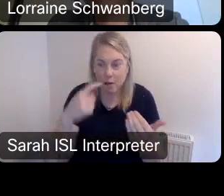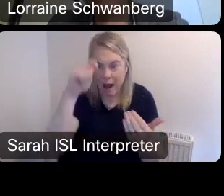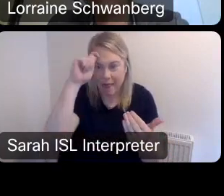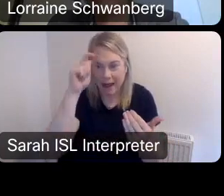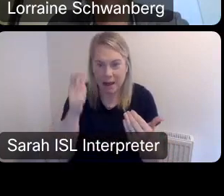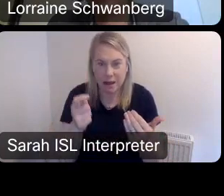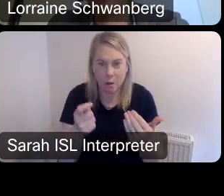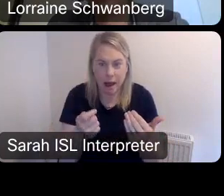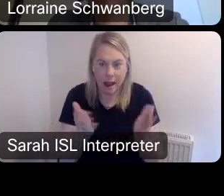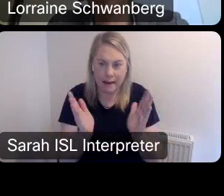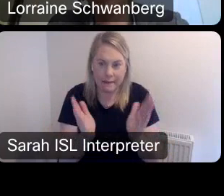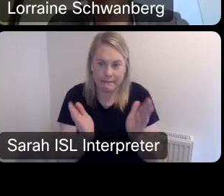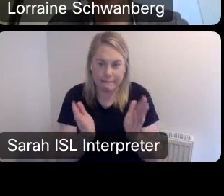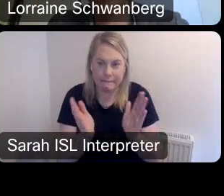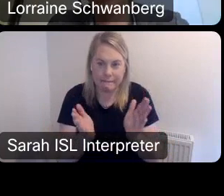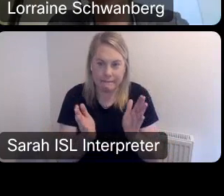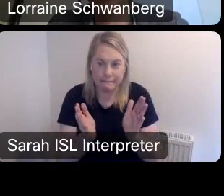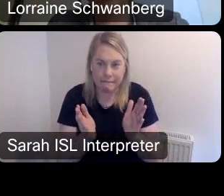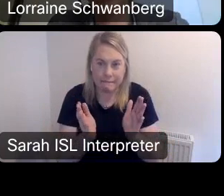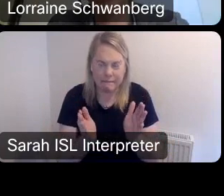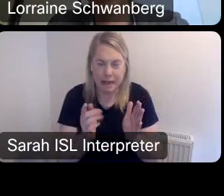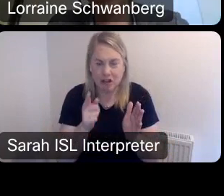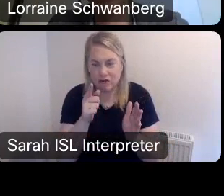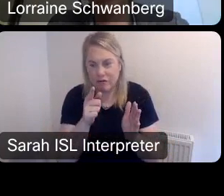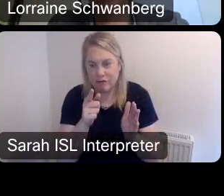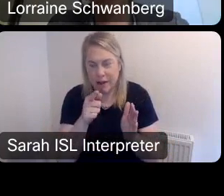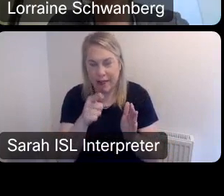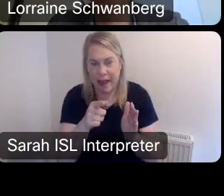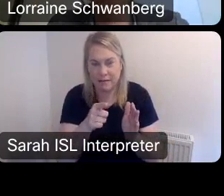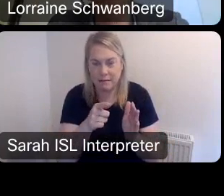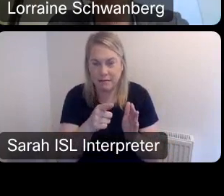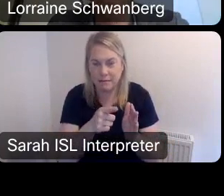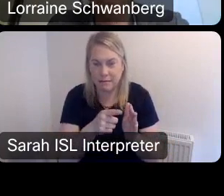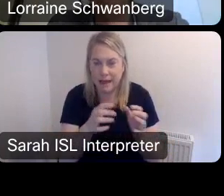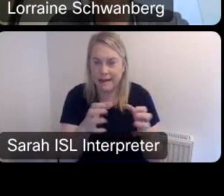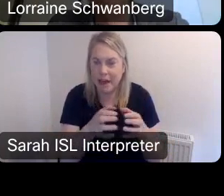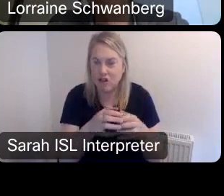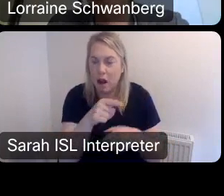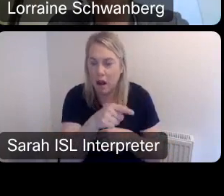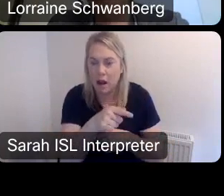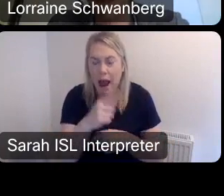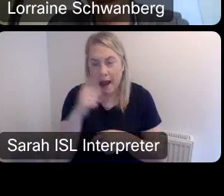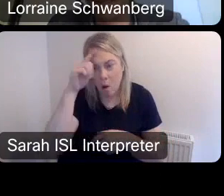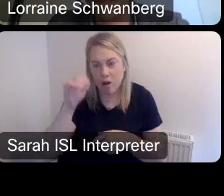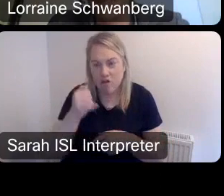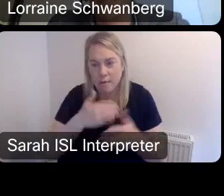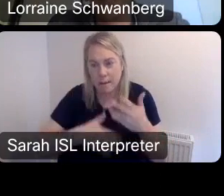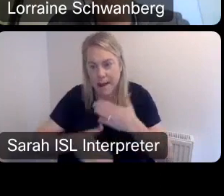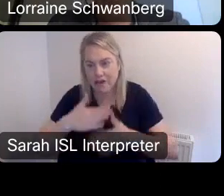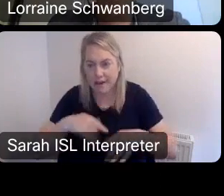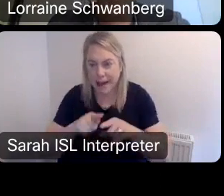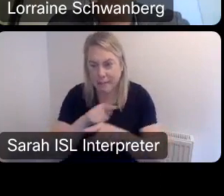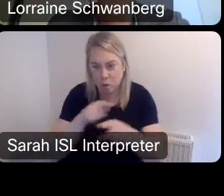I know John's been very patient with us as well as much as we have been with our attendees